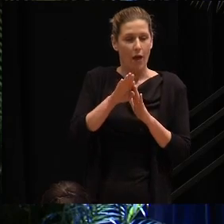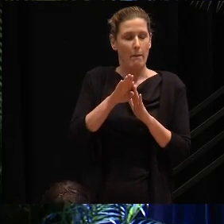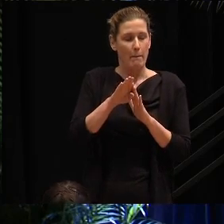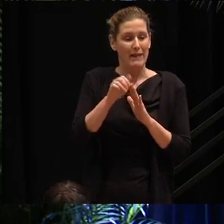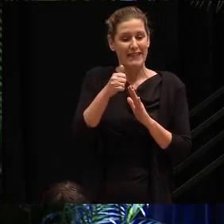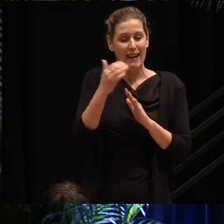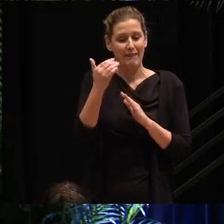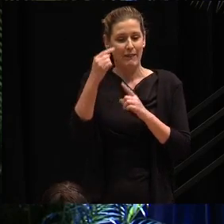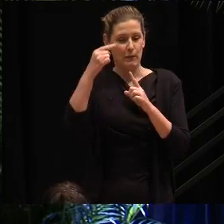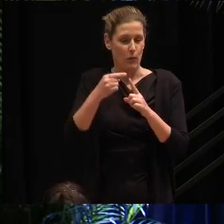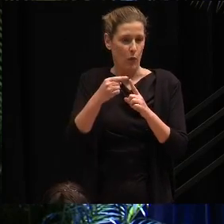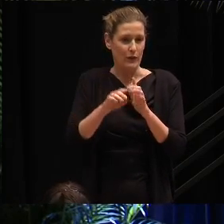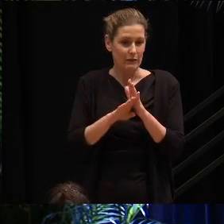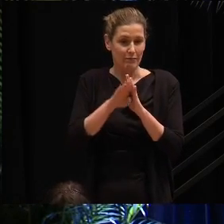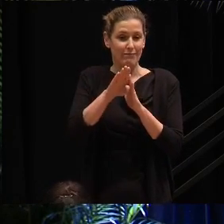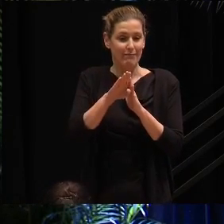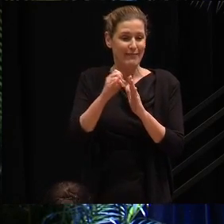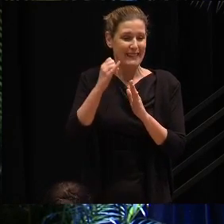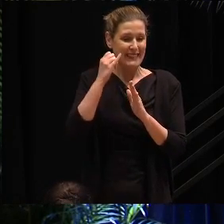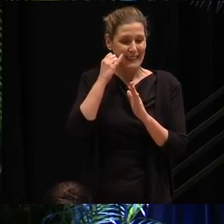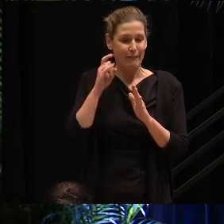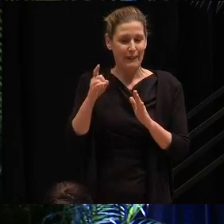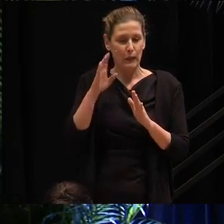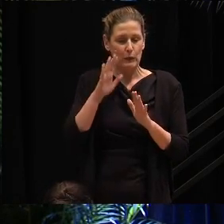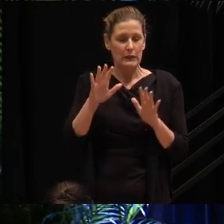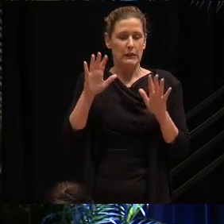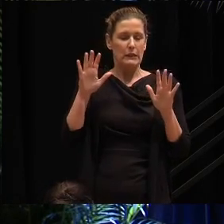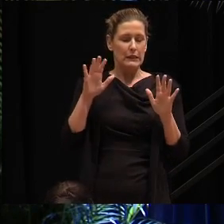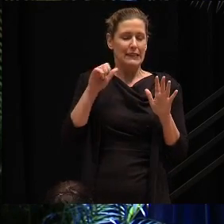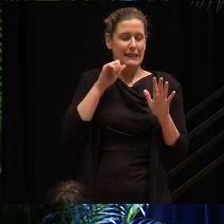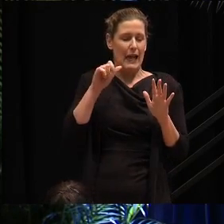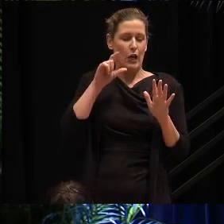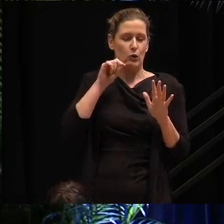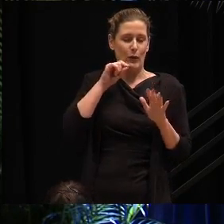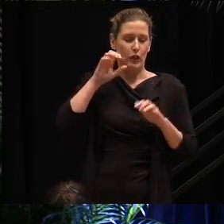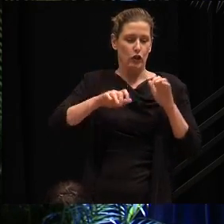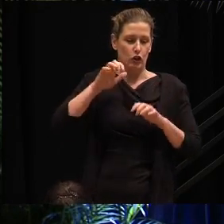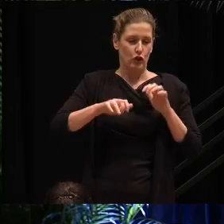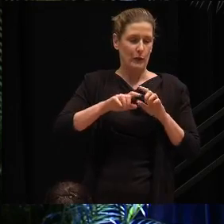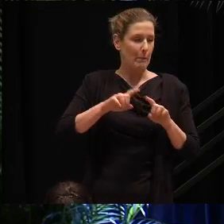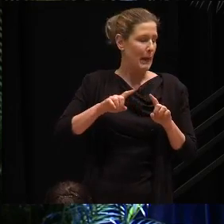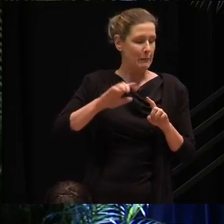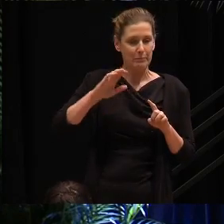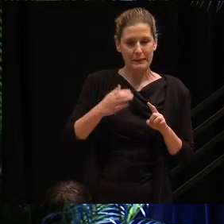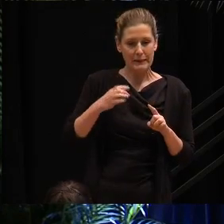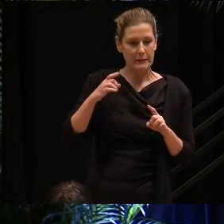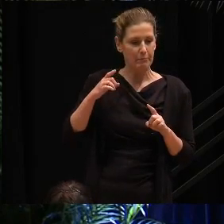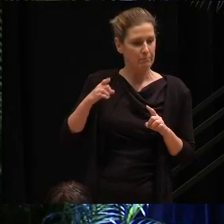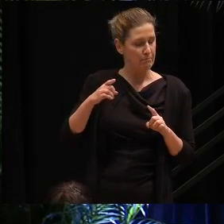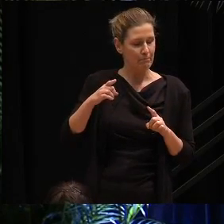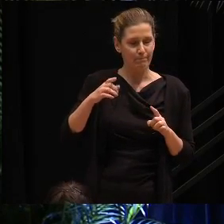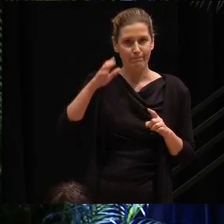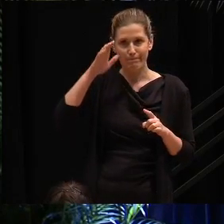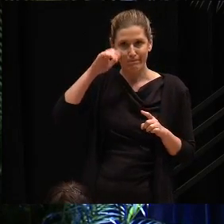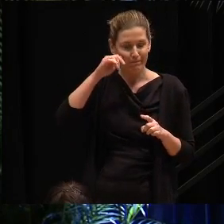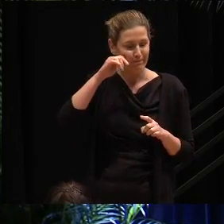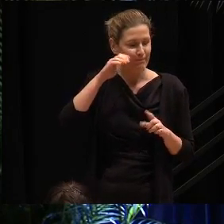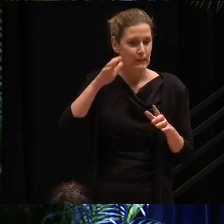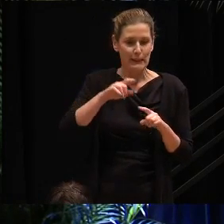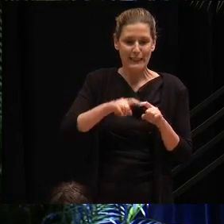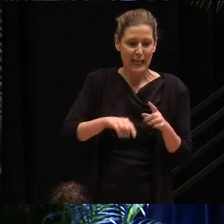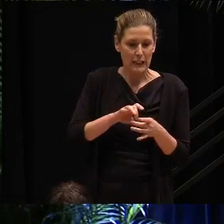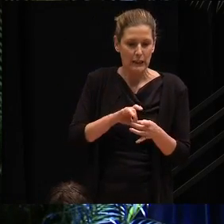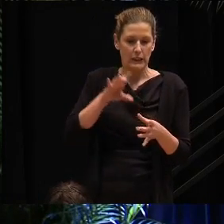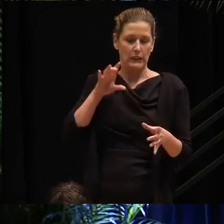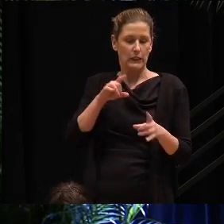maybe 15 points if he just laid off the Twitter for a little bit, but instead he really can't seem to separate